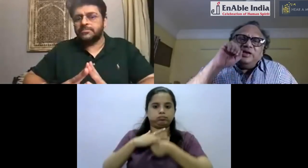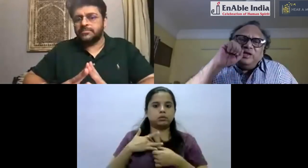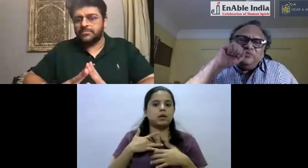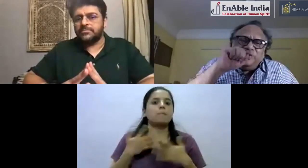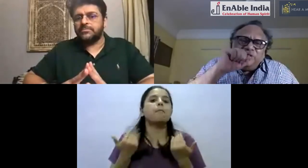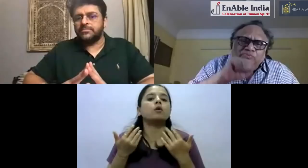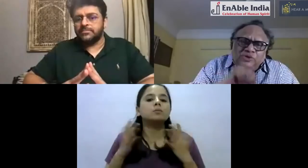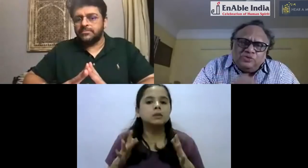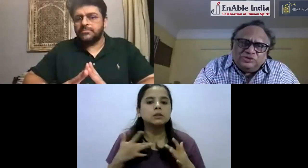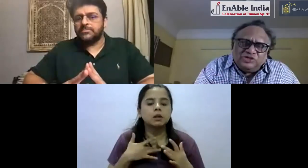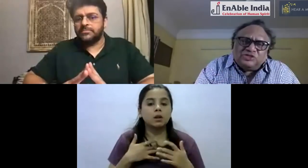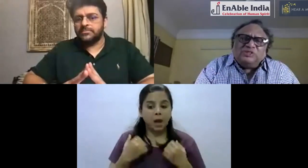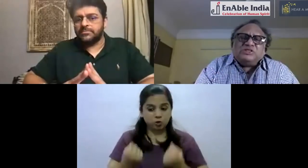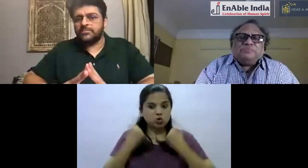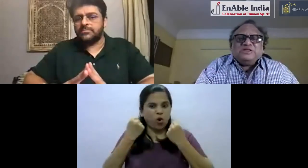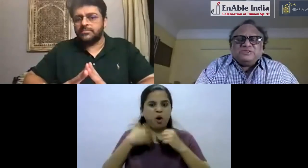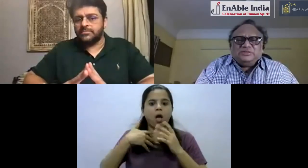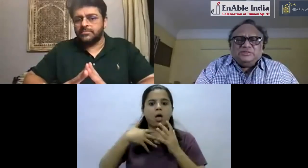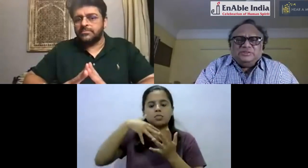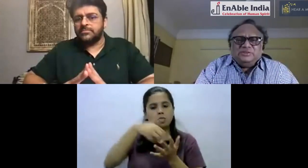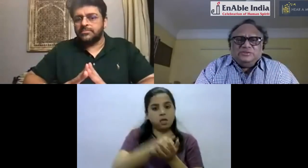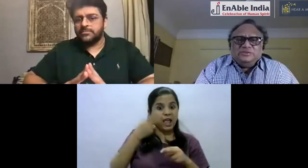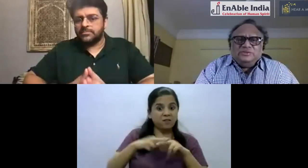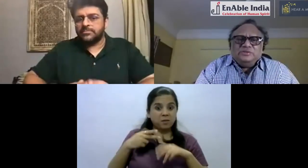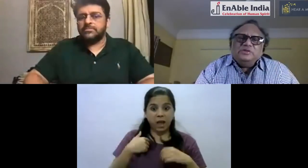And if immune system is suppressed,